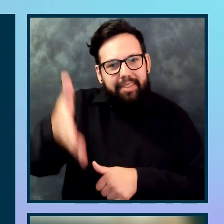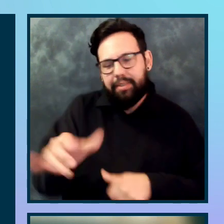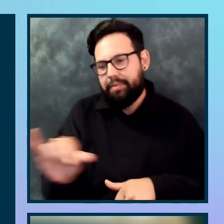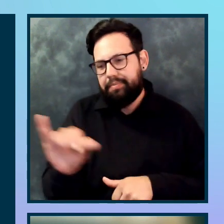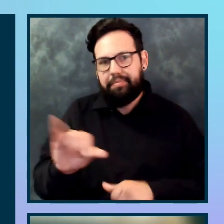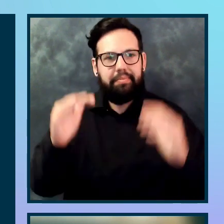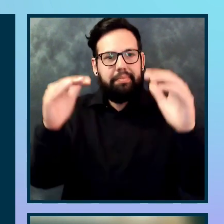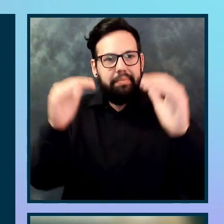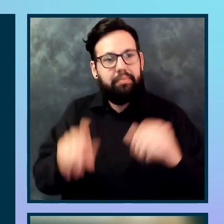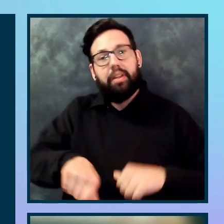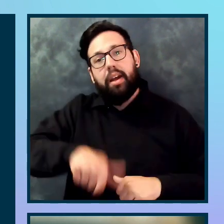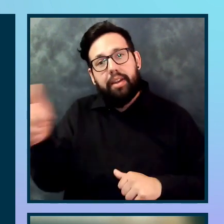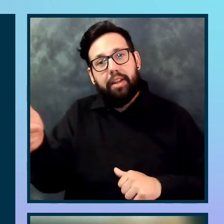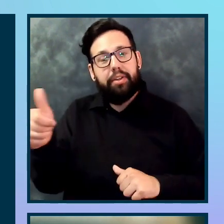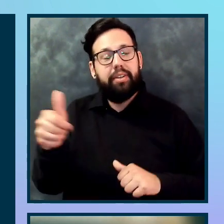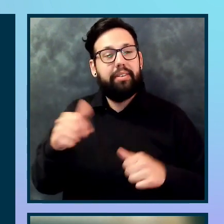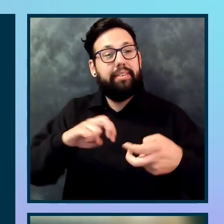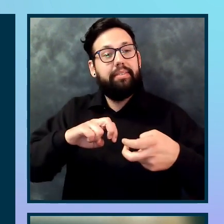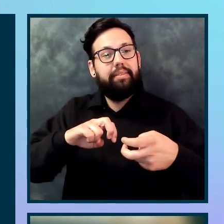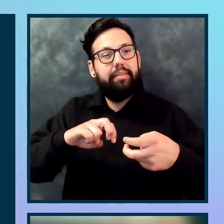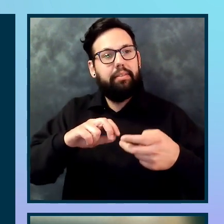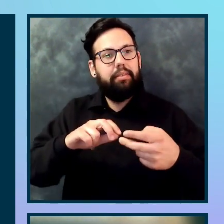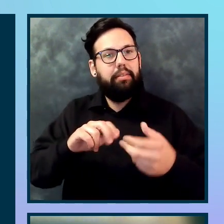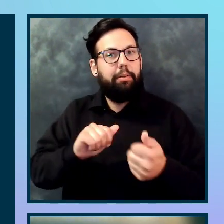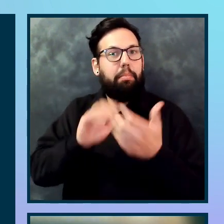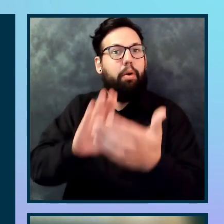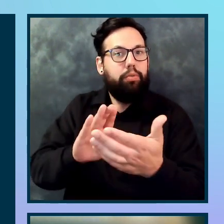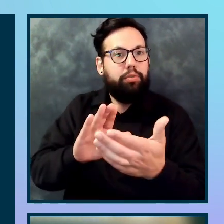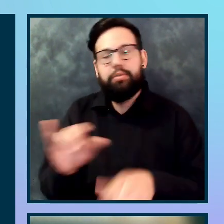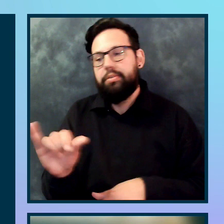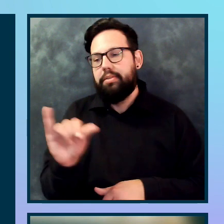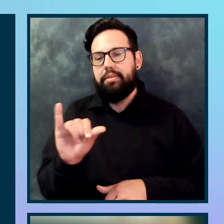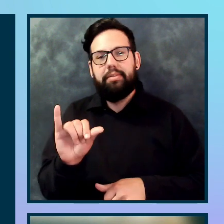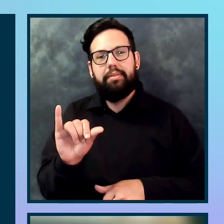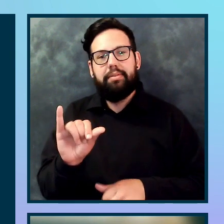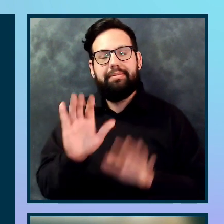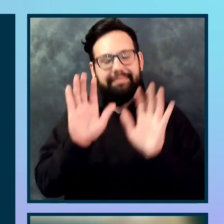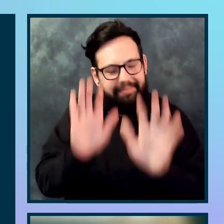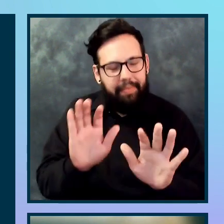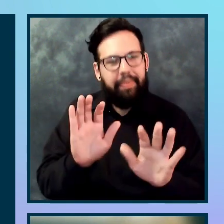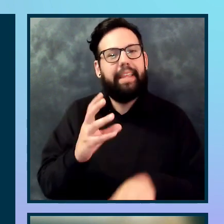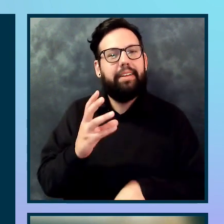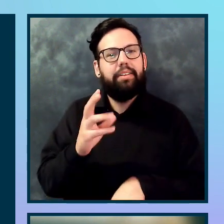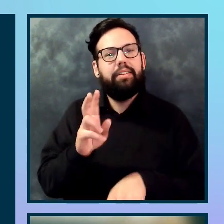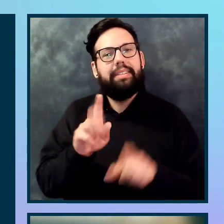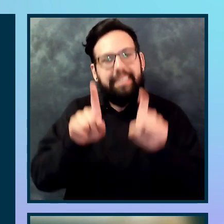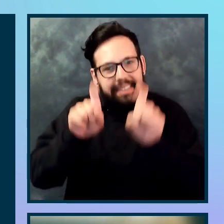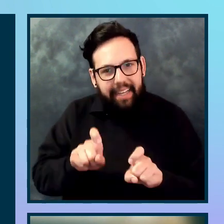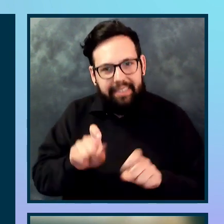Another way to fix issues from gotchas. Again, always experience your app with an assistive technology.